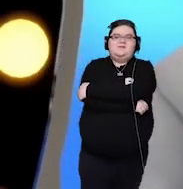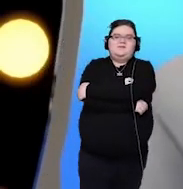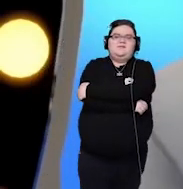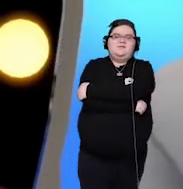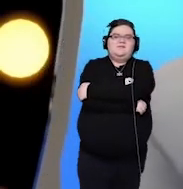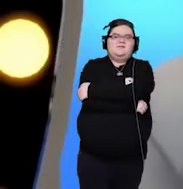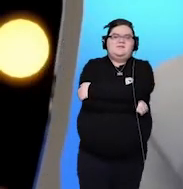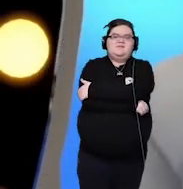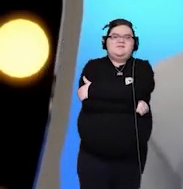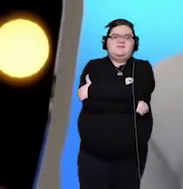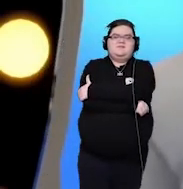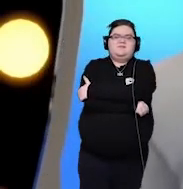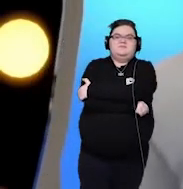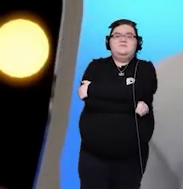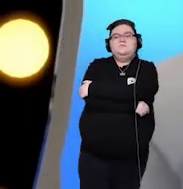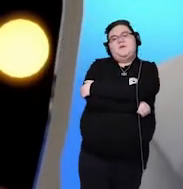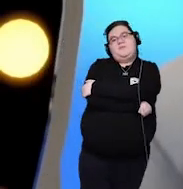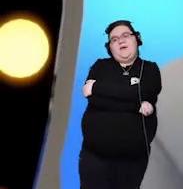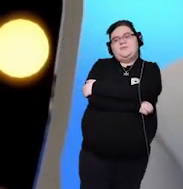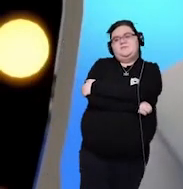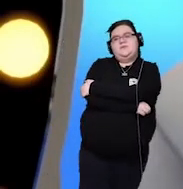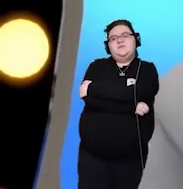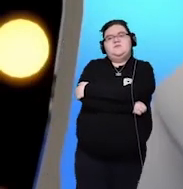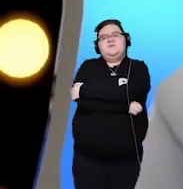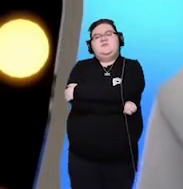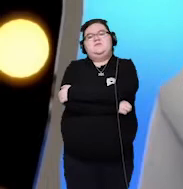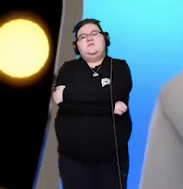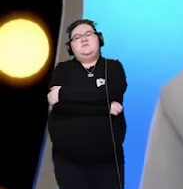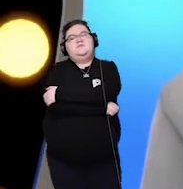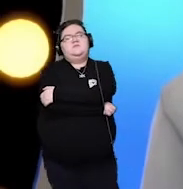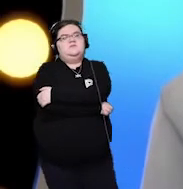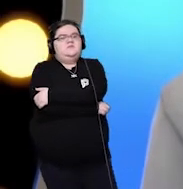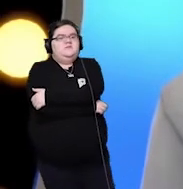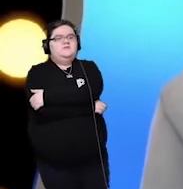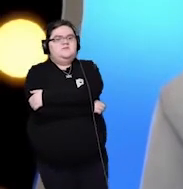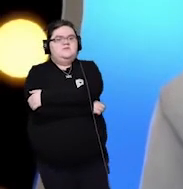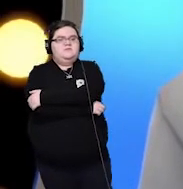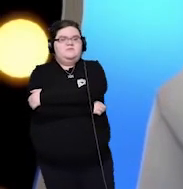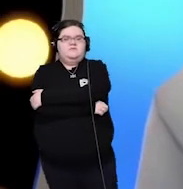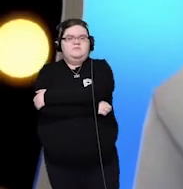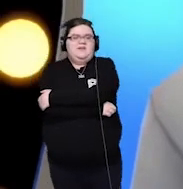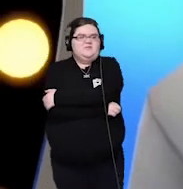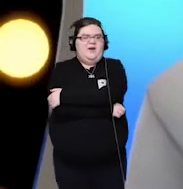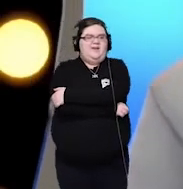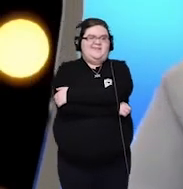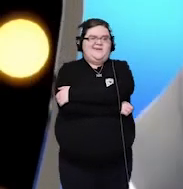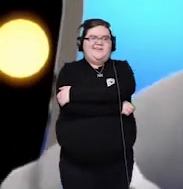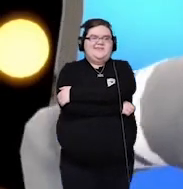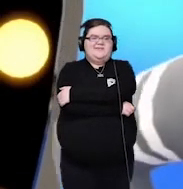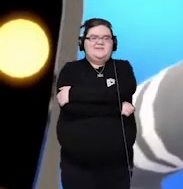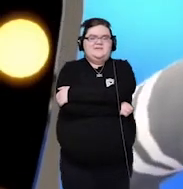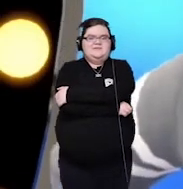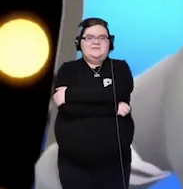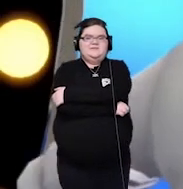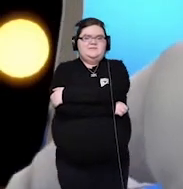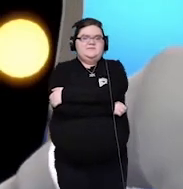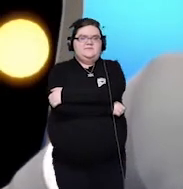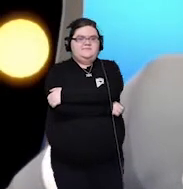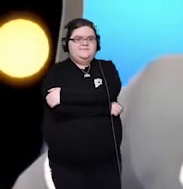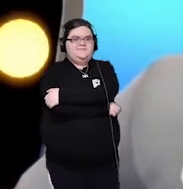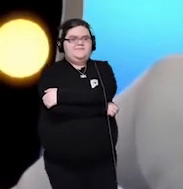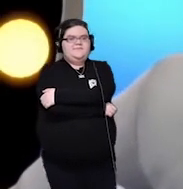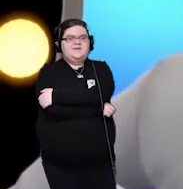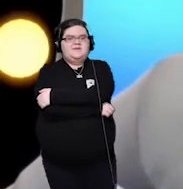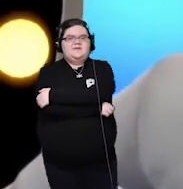Garden? No, bathroom? Maybe bathroom. Might as well chuck bathroom in. Might as well, I mean. Bathroom. Yeah,